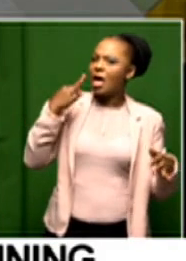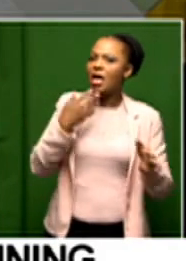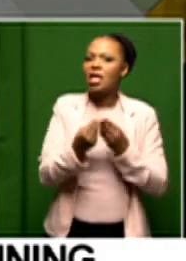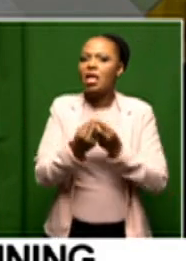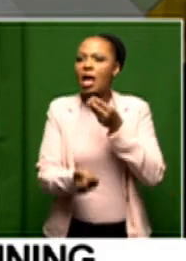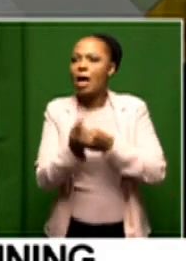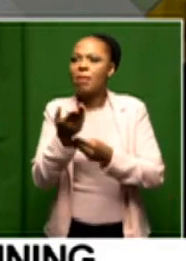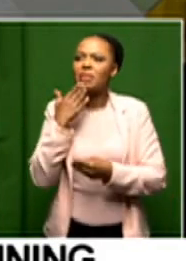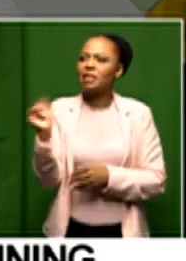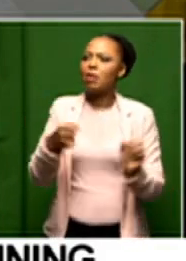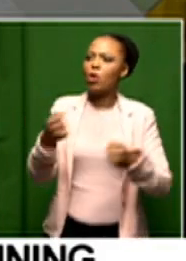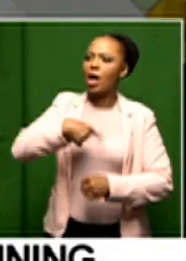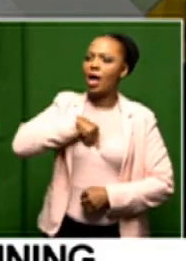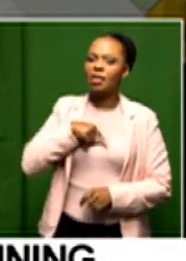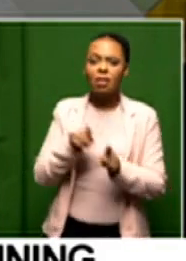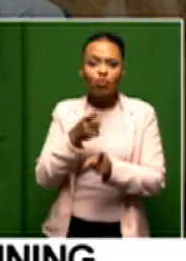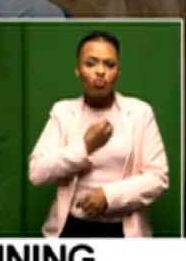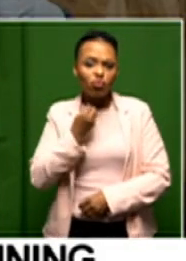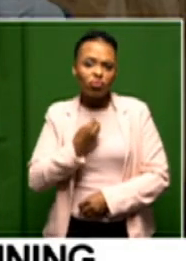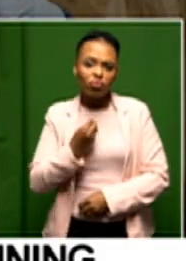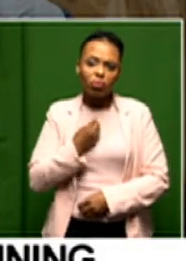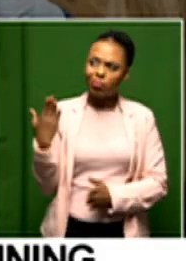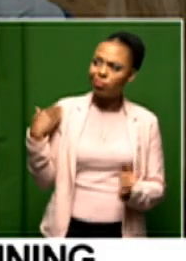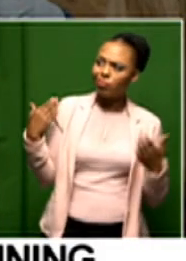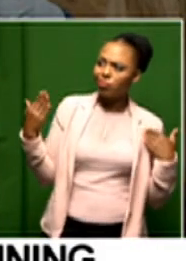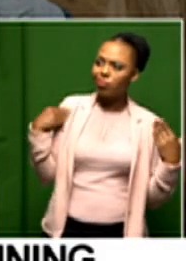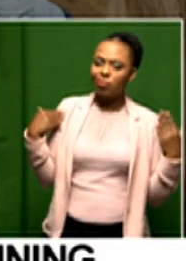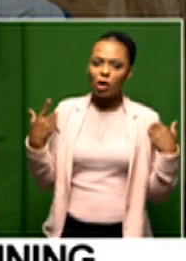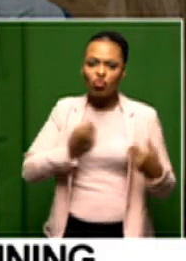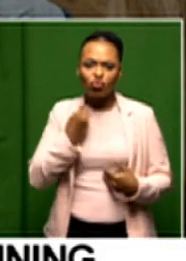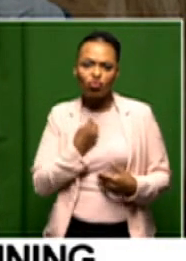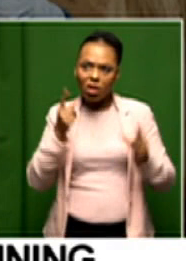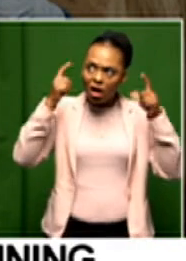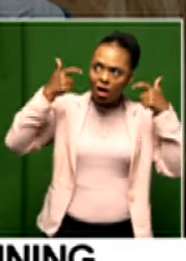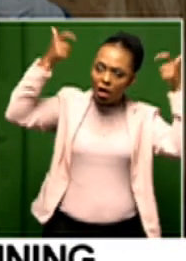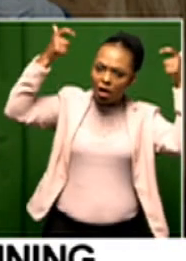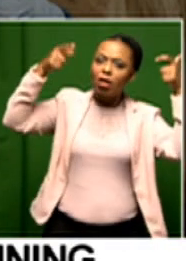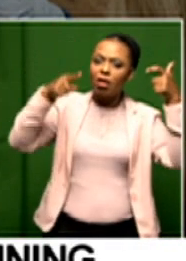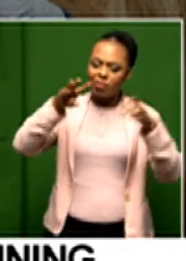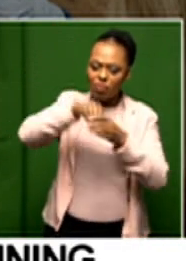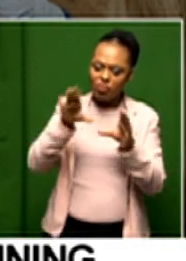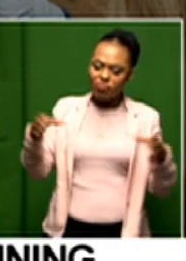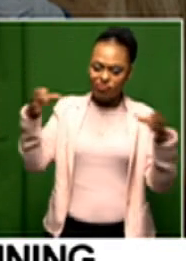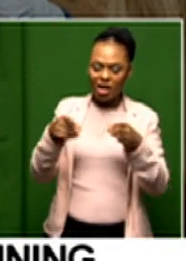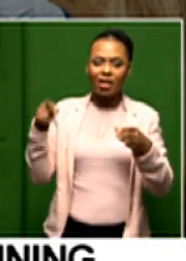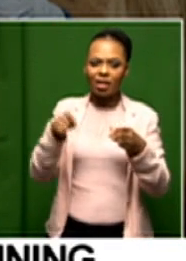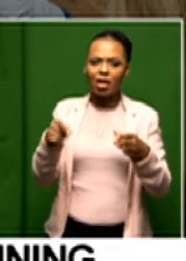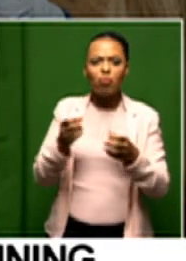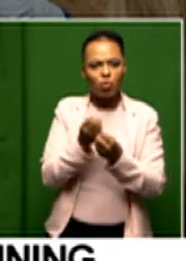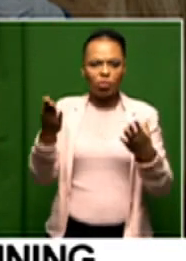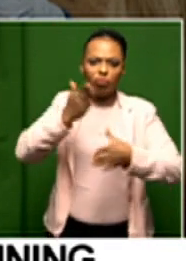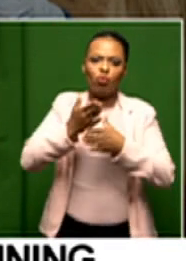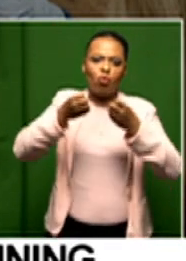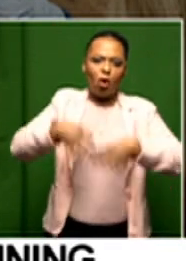employ us. And I mean, even youngsters who are junior chefs, etc., within the industry have lost their